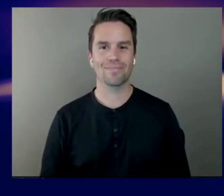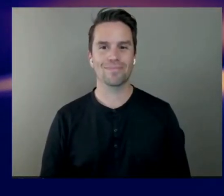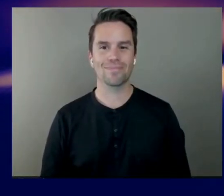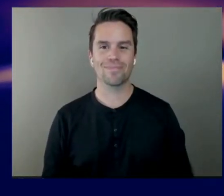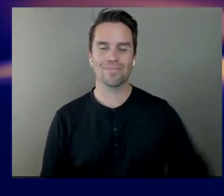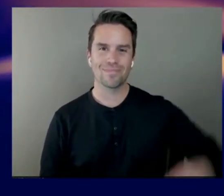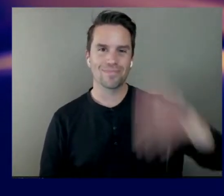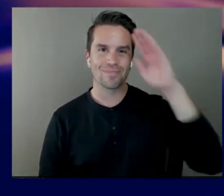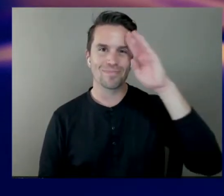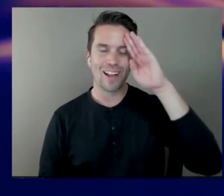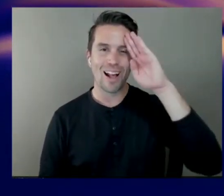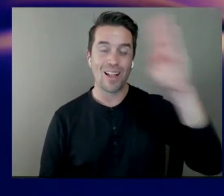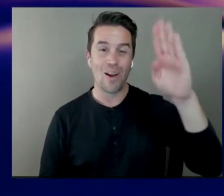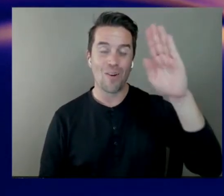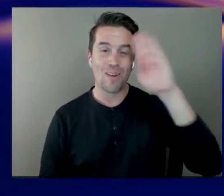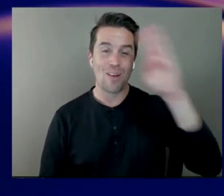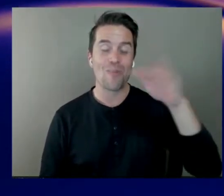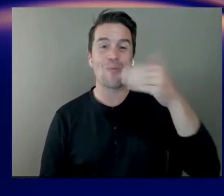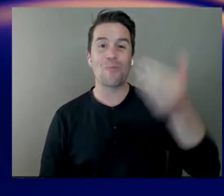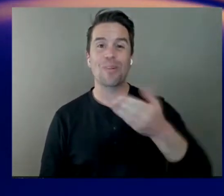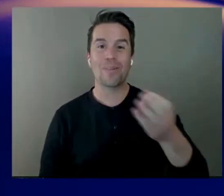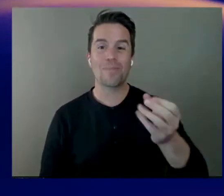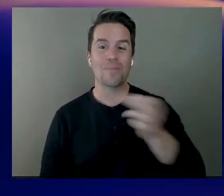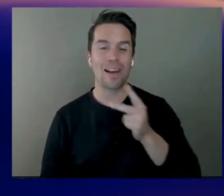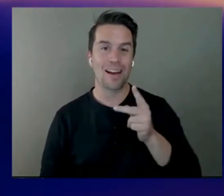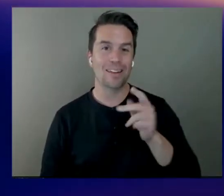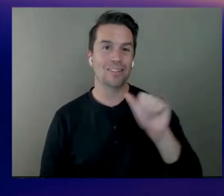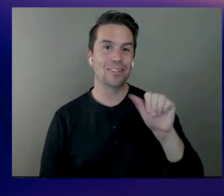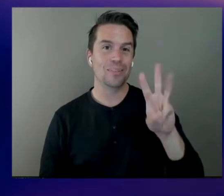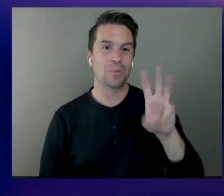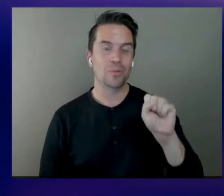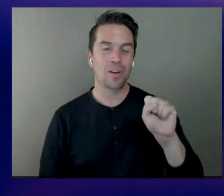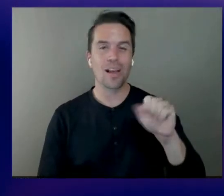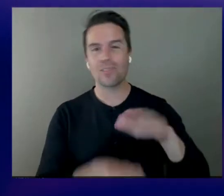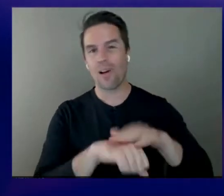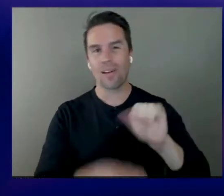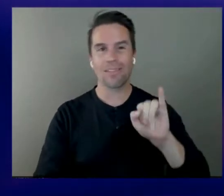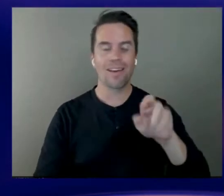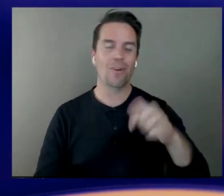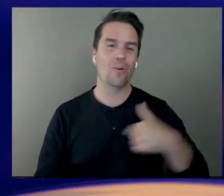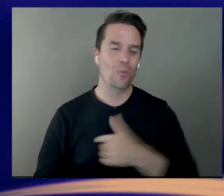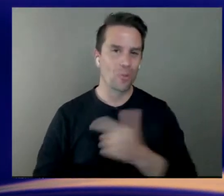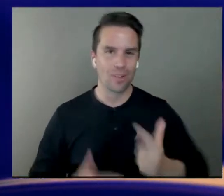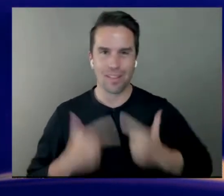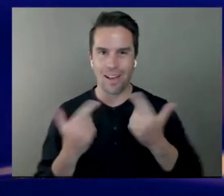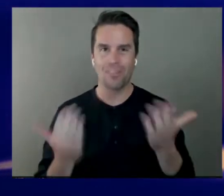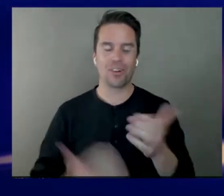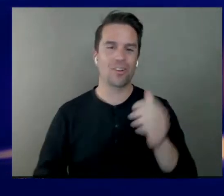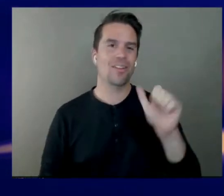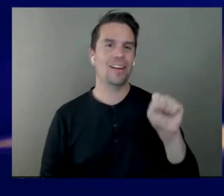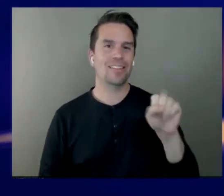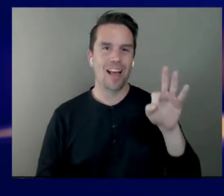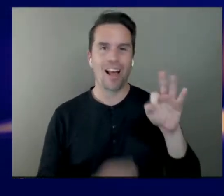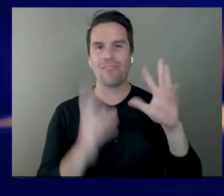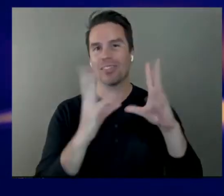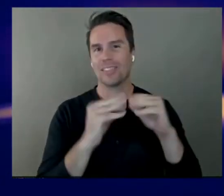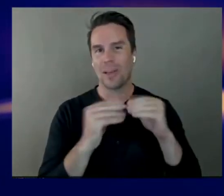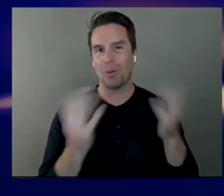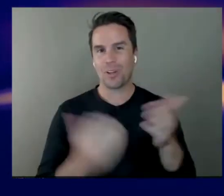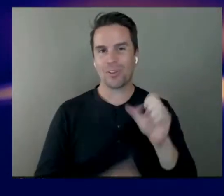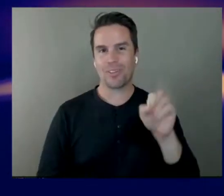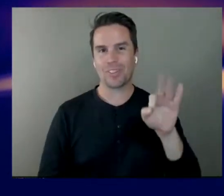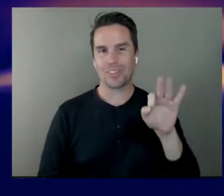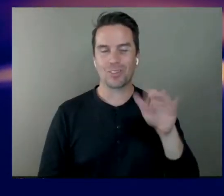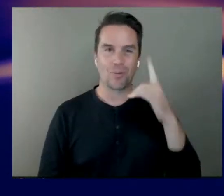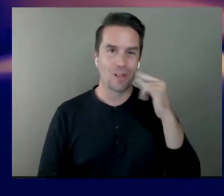Hello, everybody, and welcome back to AWS On Air. We are live here at the SF Summit here in San Francisco, California,